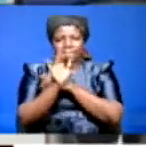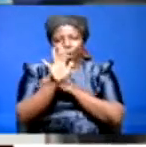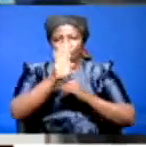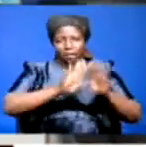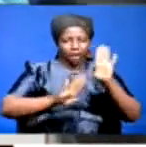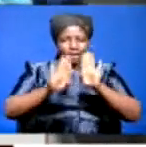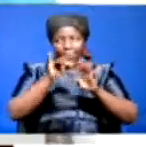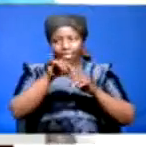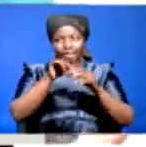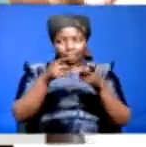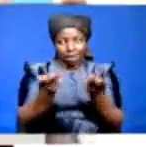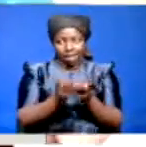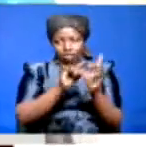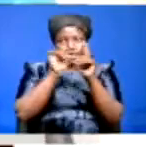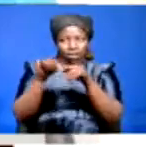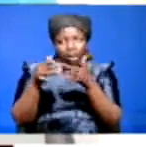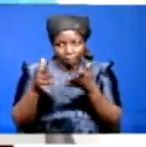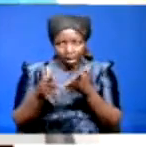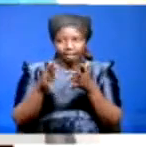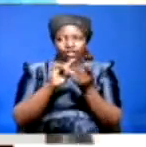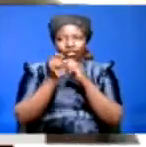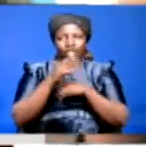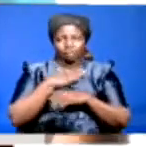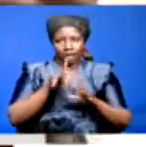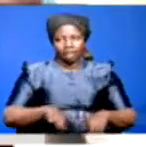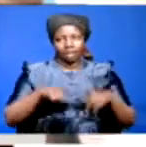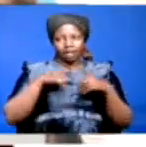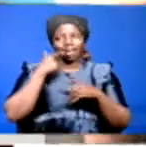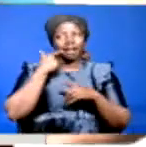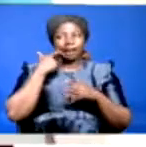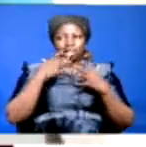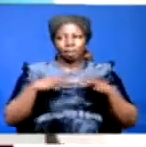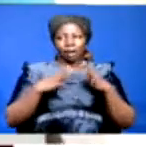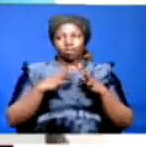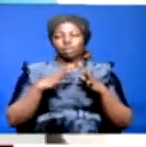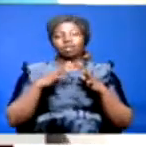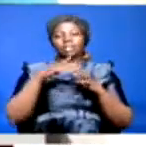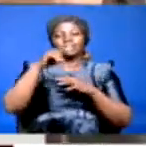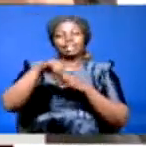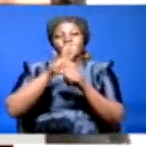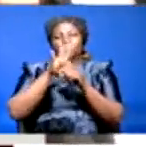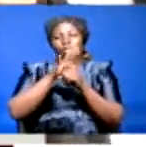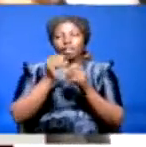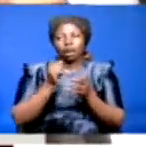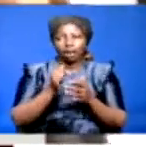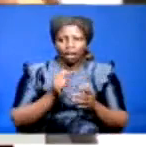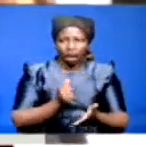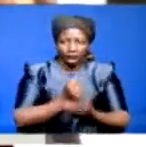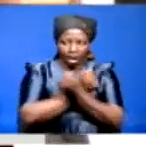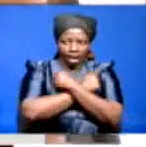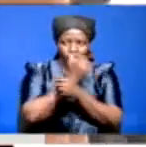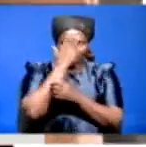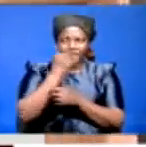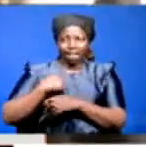and, change my life. An addict really needs a lot of love because we are always pushed around and we are never helped.